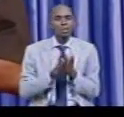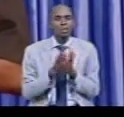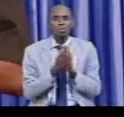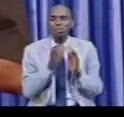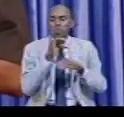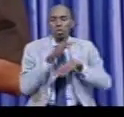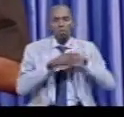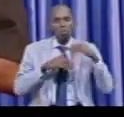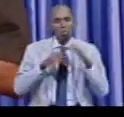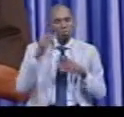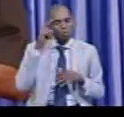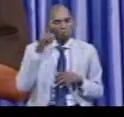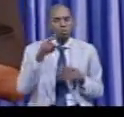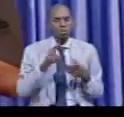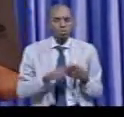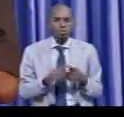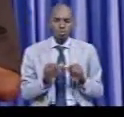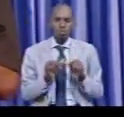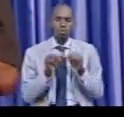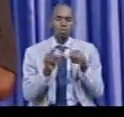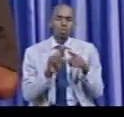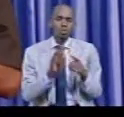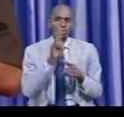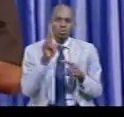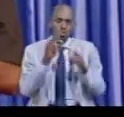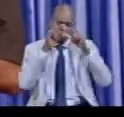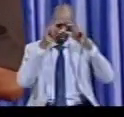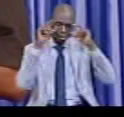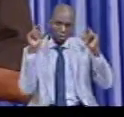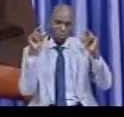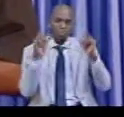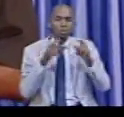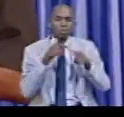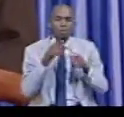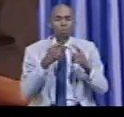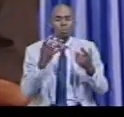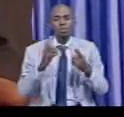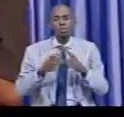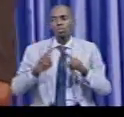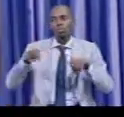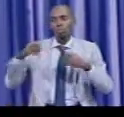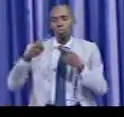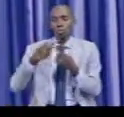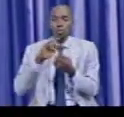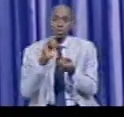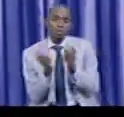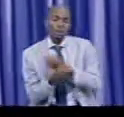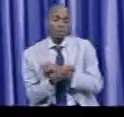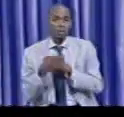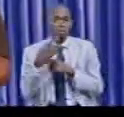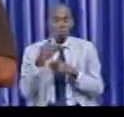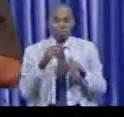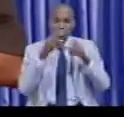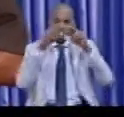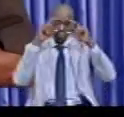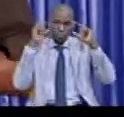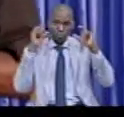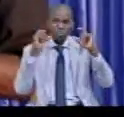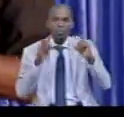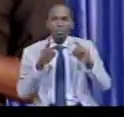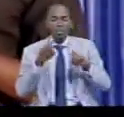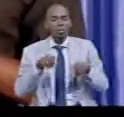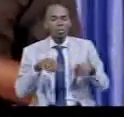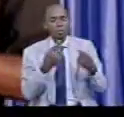Then something said I should go and change the glasses. So I went to my brother's clinic,